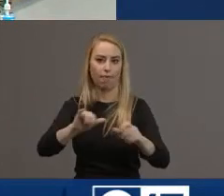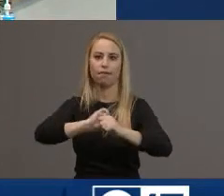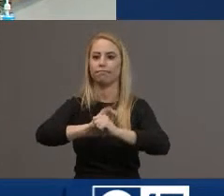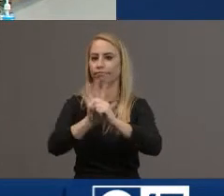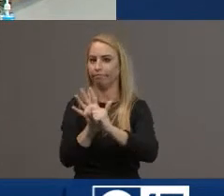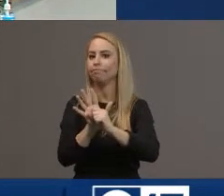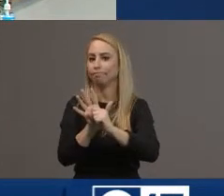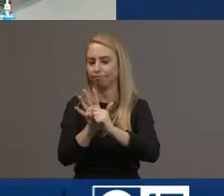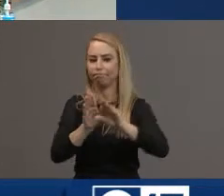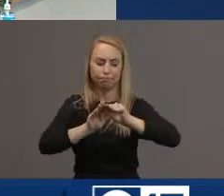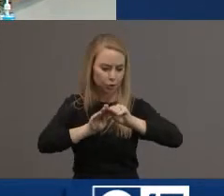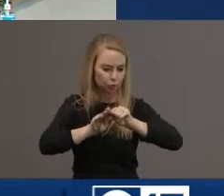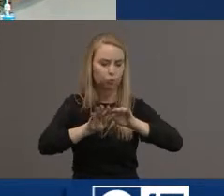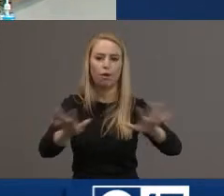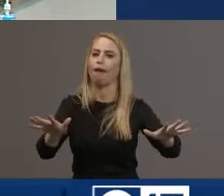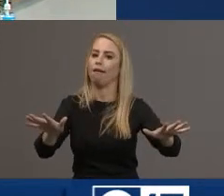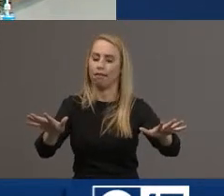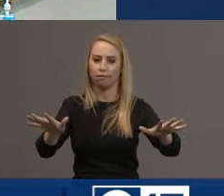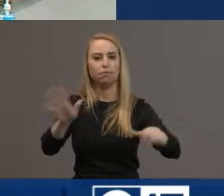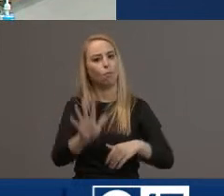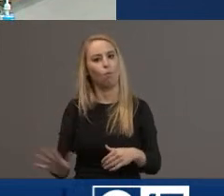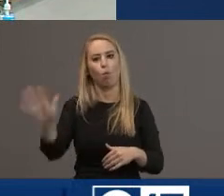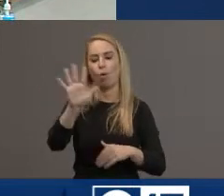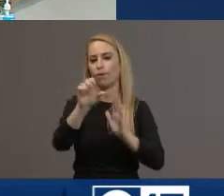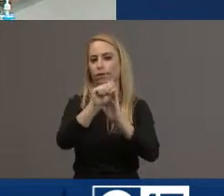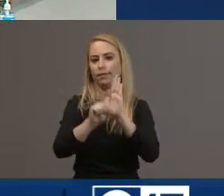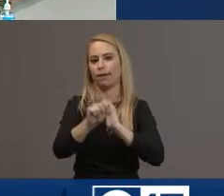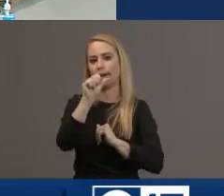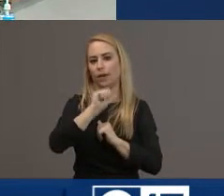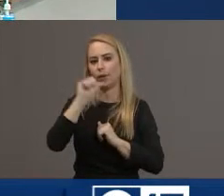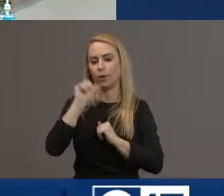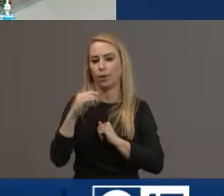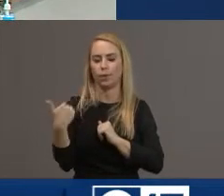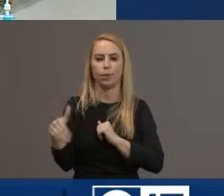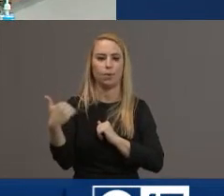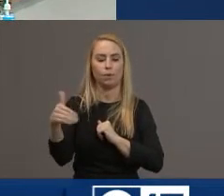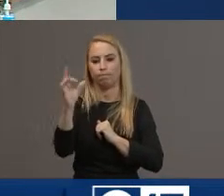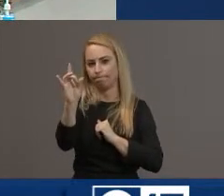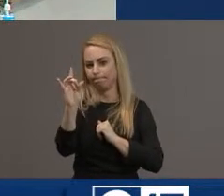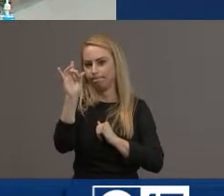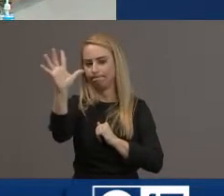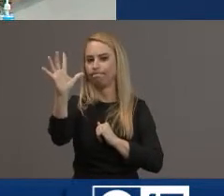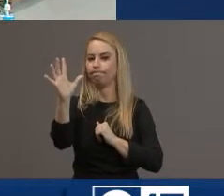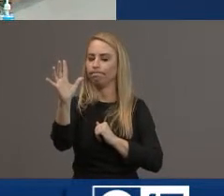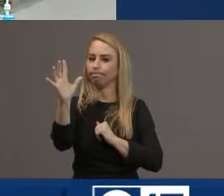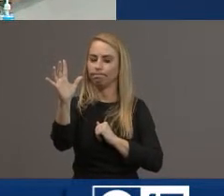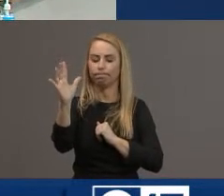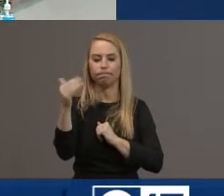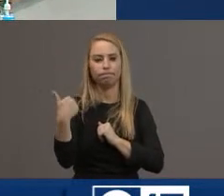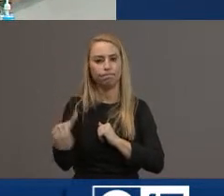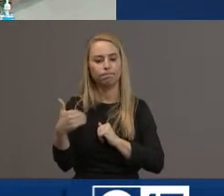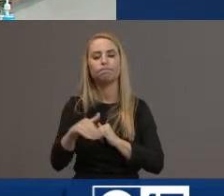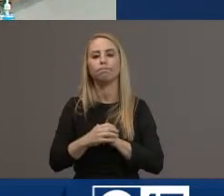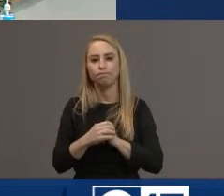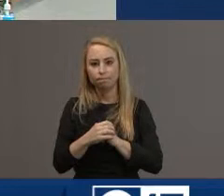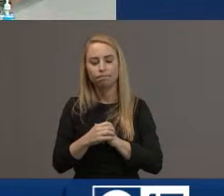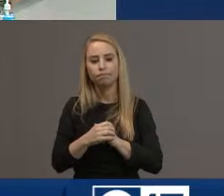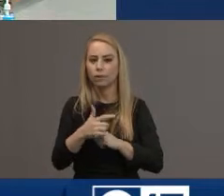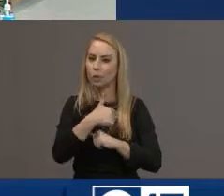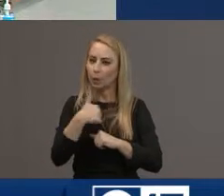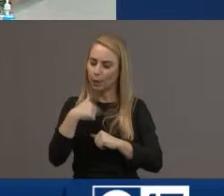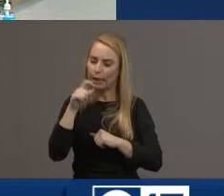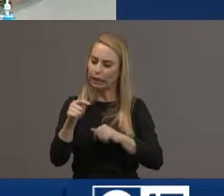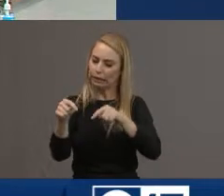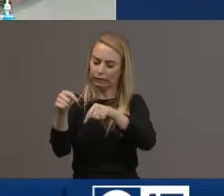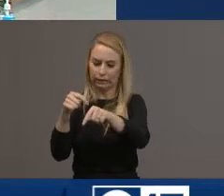virus throughout our state. This is the wrong direction, and this is another trend that needs